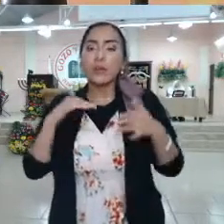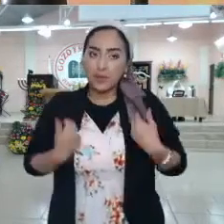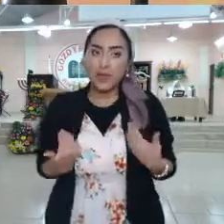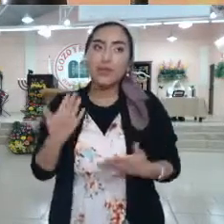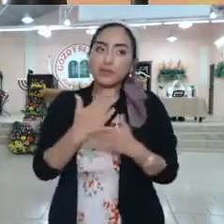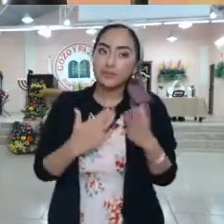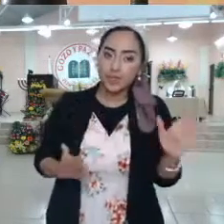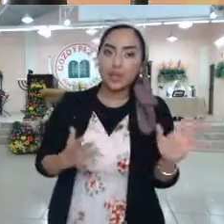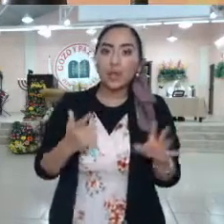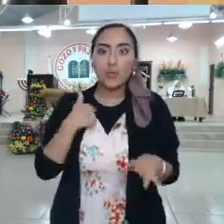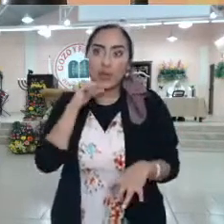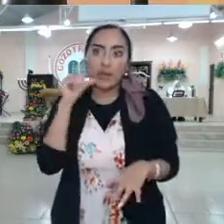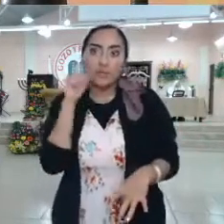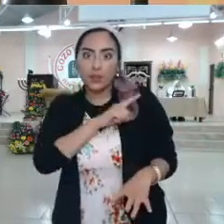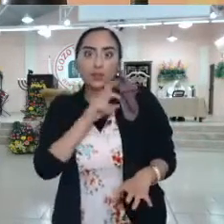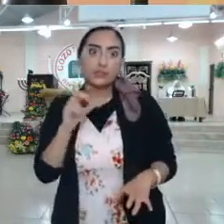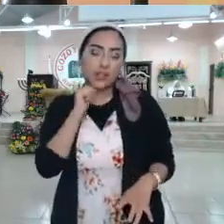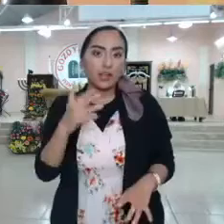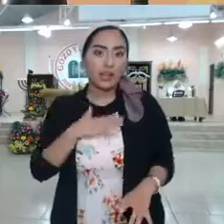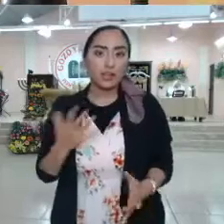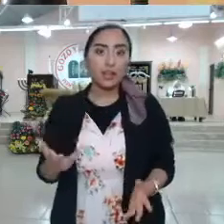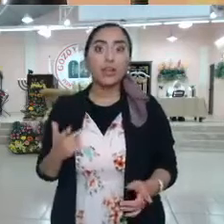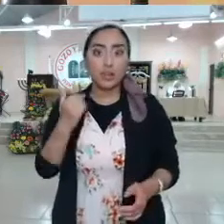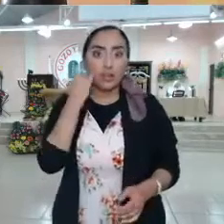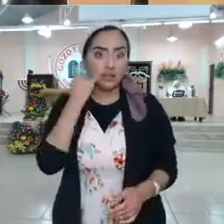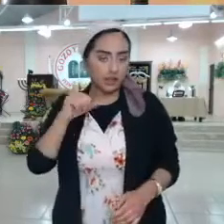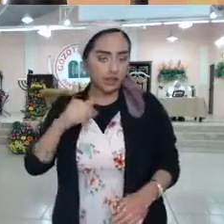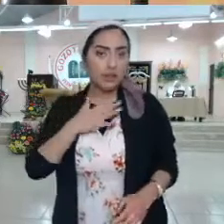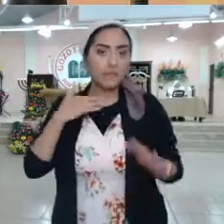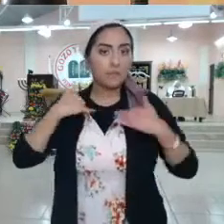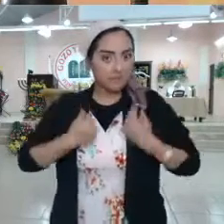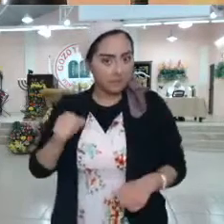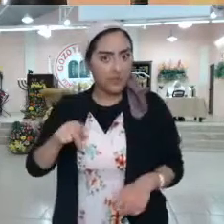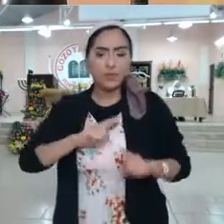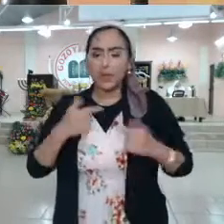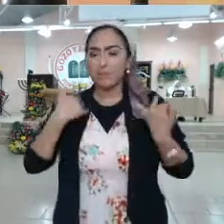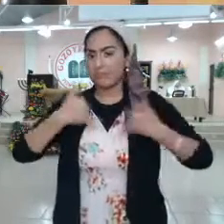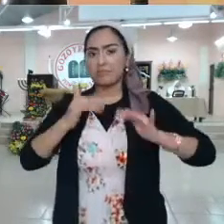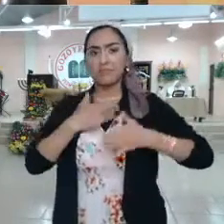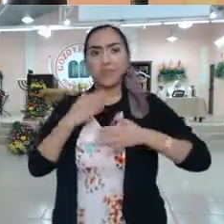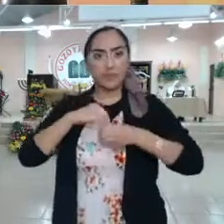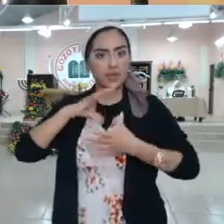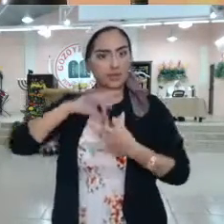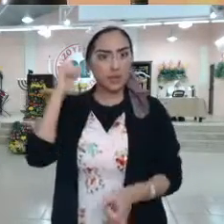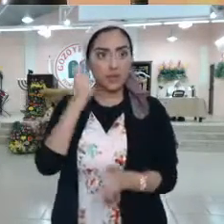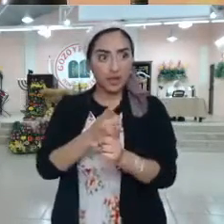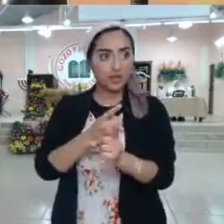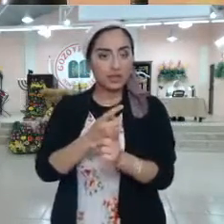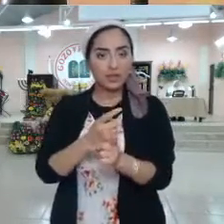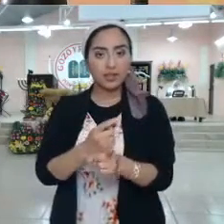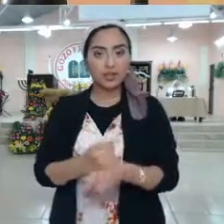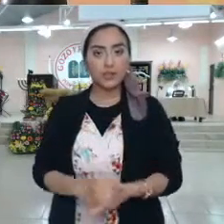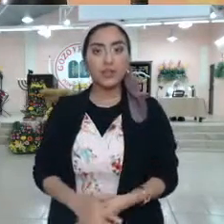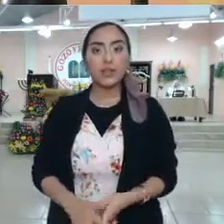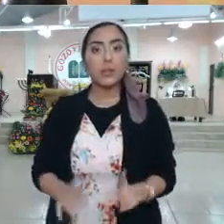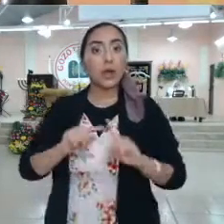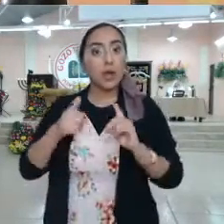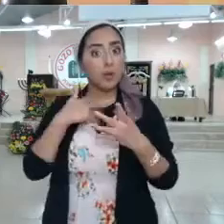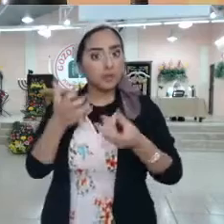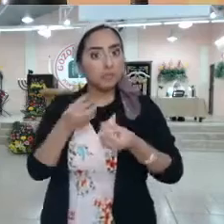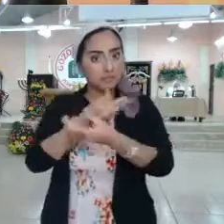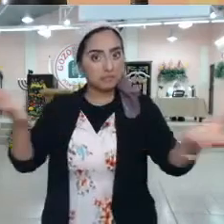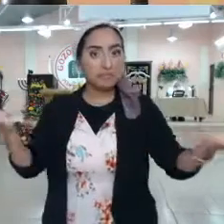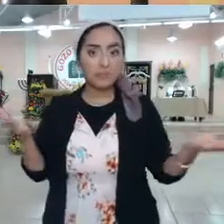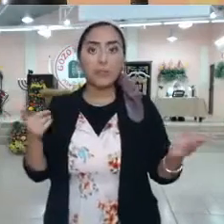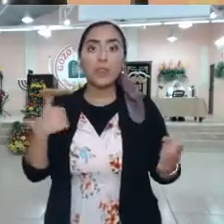now we are tired a little bit. We're not going to be hypocrite, and of course I'm not. I am tired, but I'm still joyful in my spirit. This